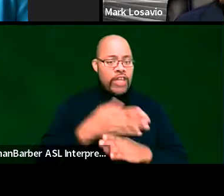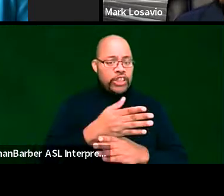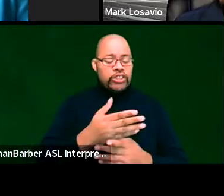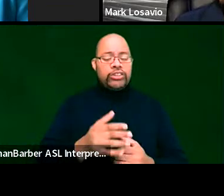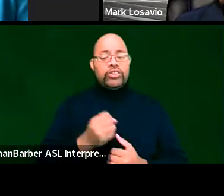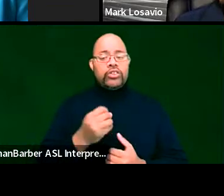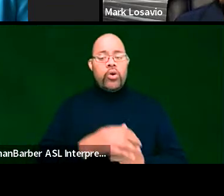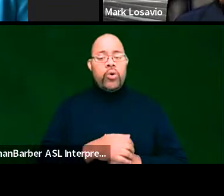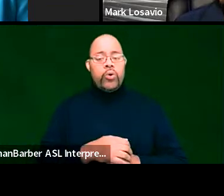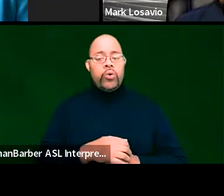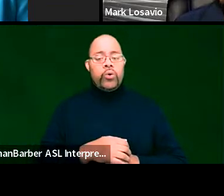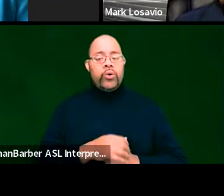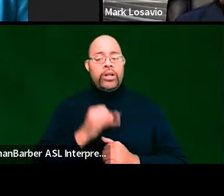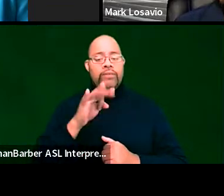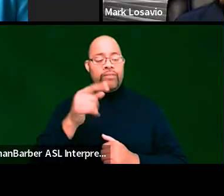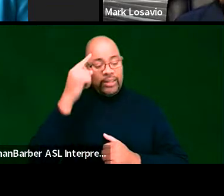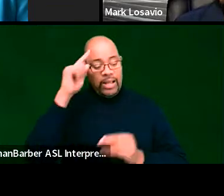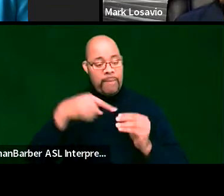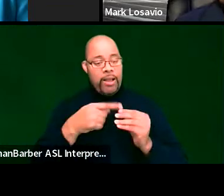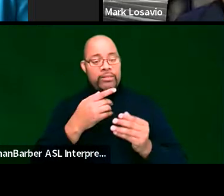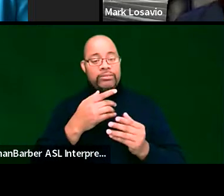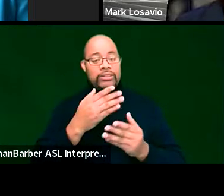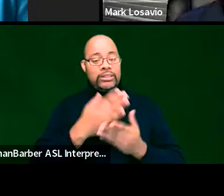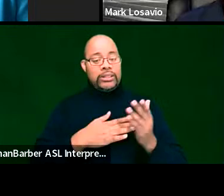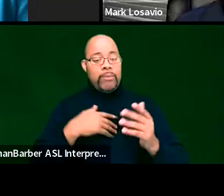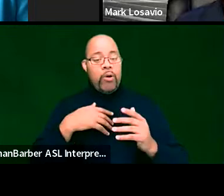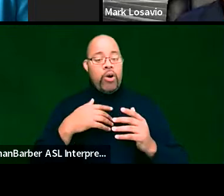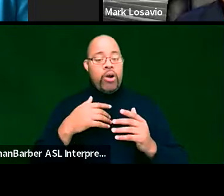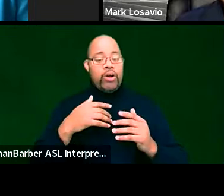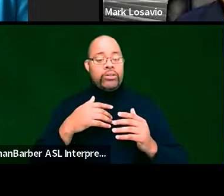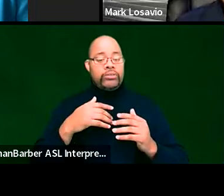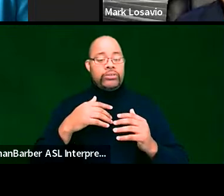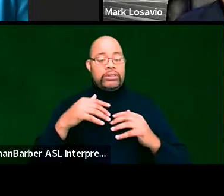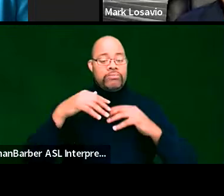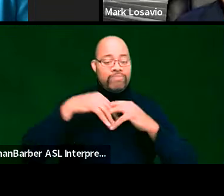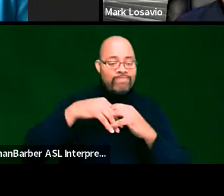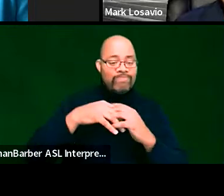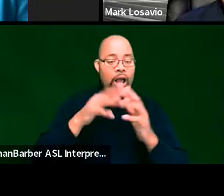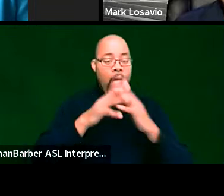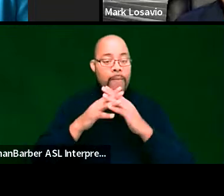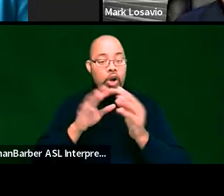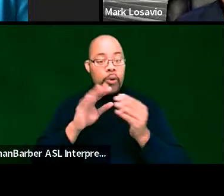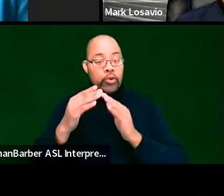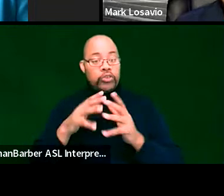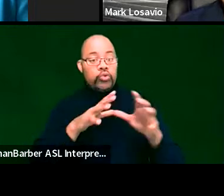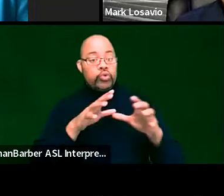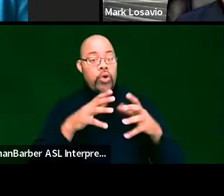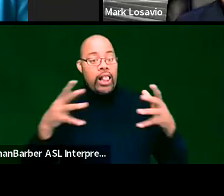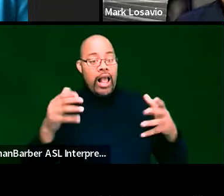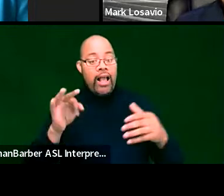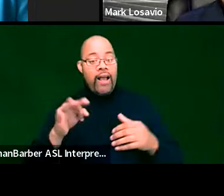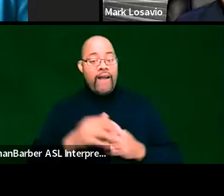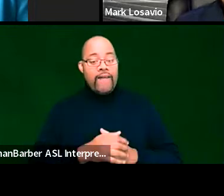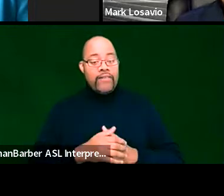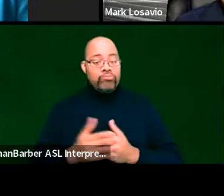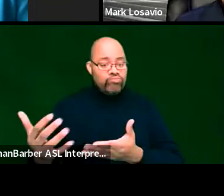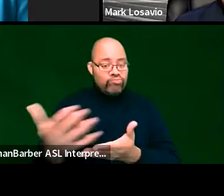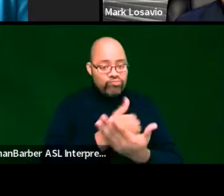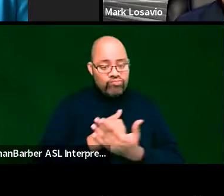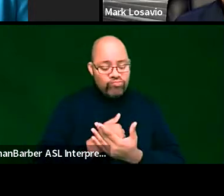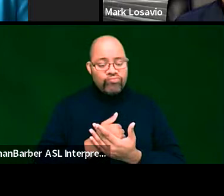And so if you think about some of our Native American communities, especially, that do a lot of subsistence harvest